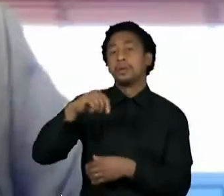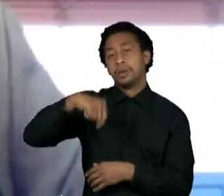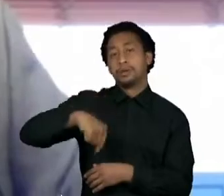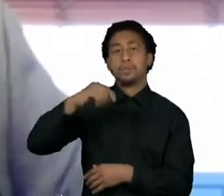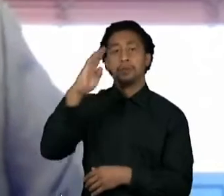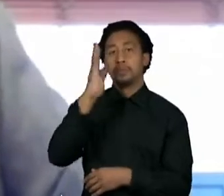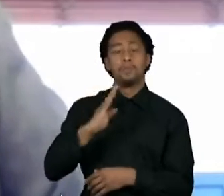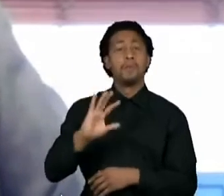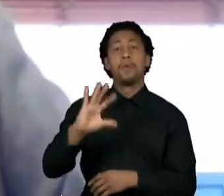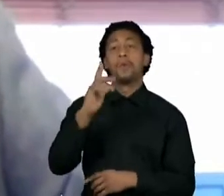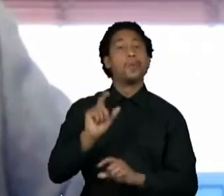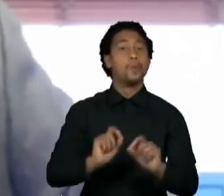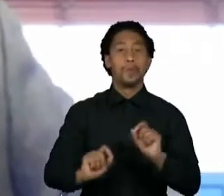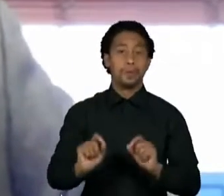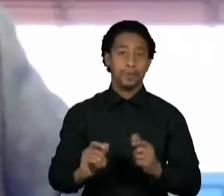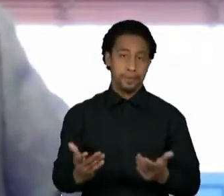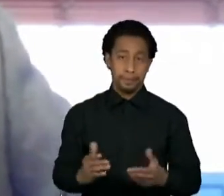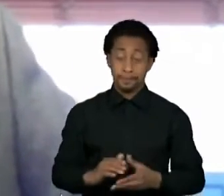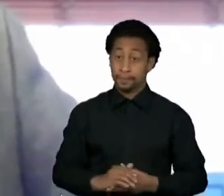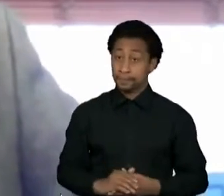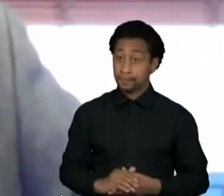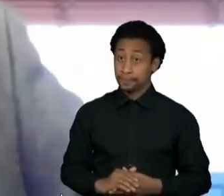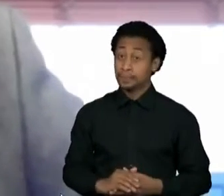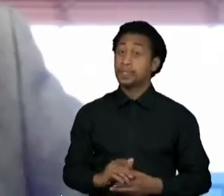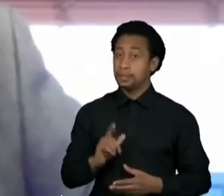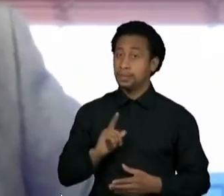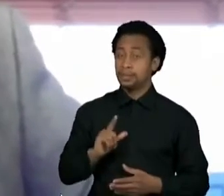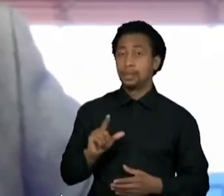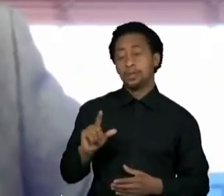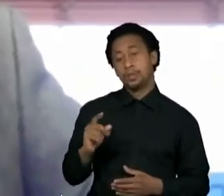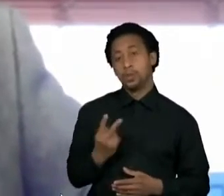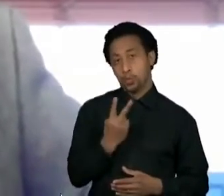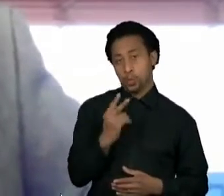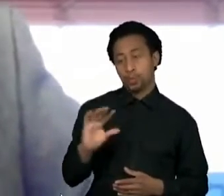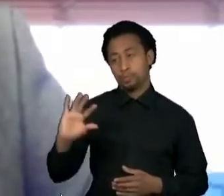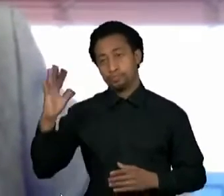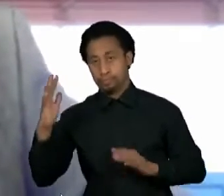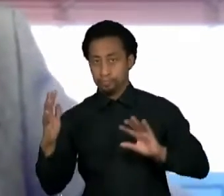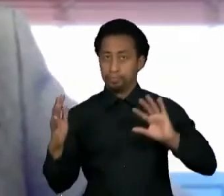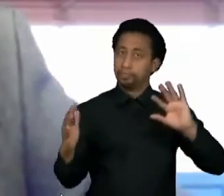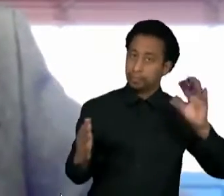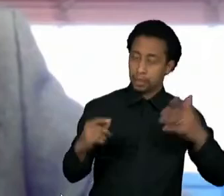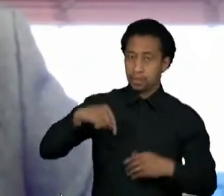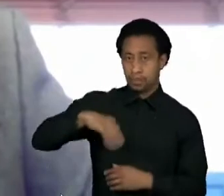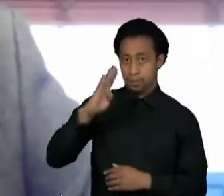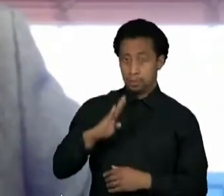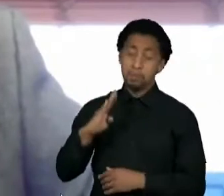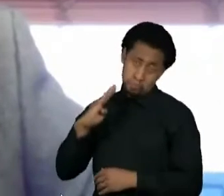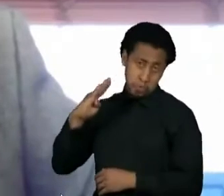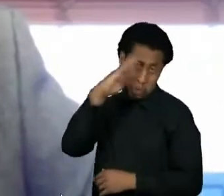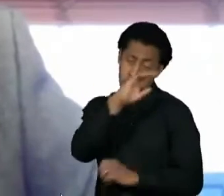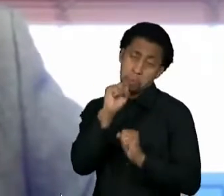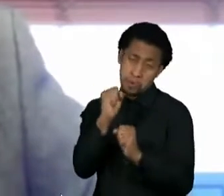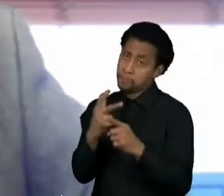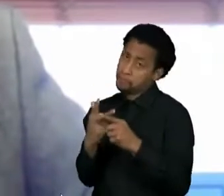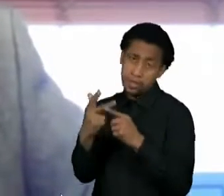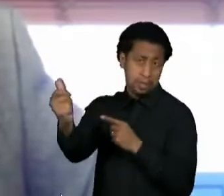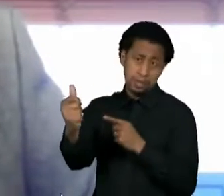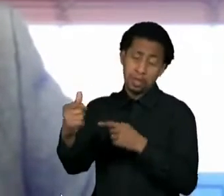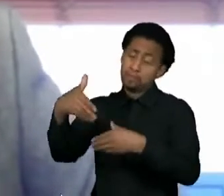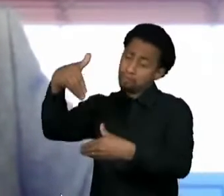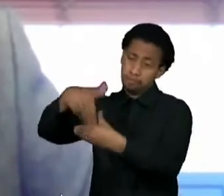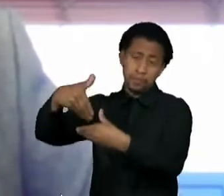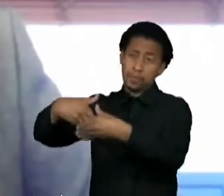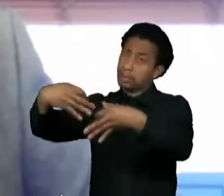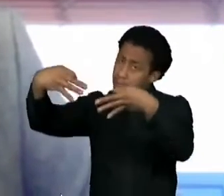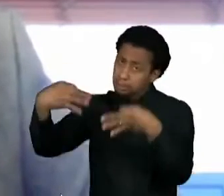brasileira? Well, there are 2 different scenarios. There's a scenario in which Bolsonaro wins the election cleanly